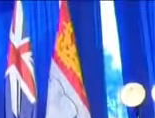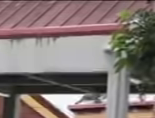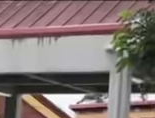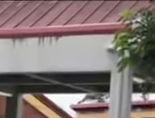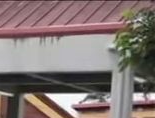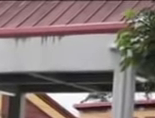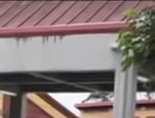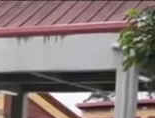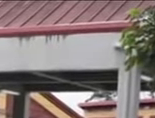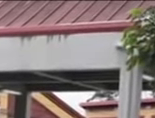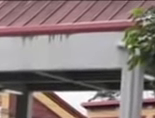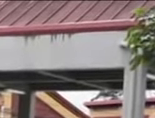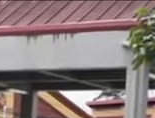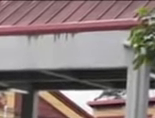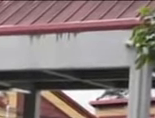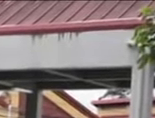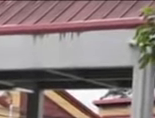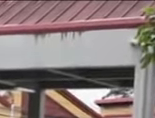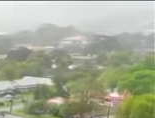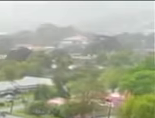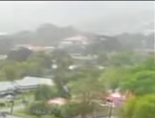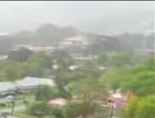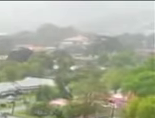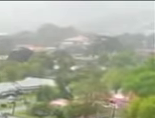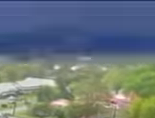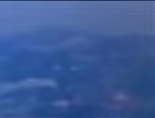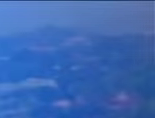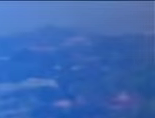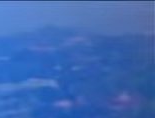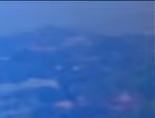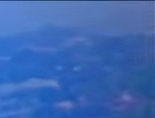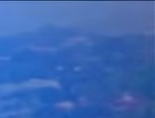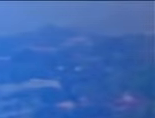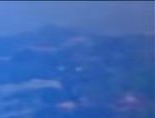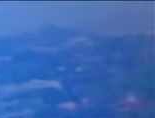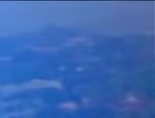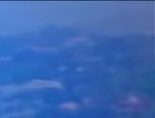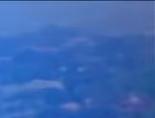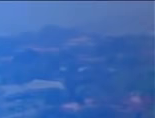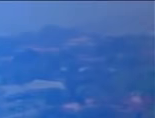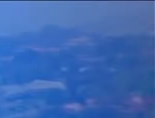globally. See what it's like to be UE. Visit